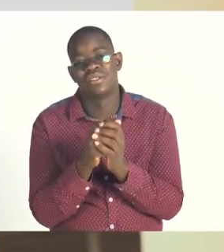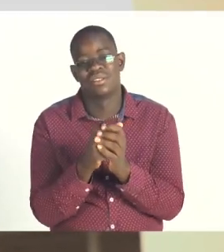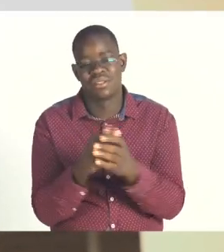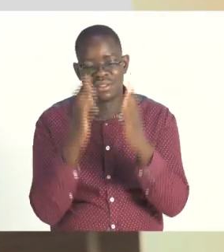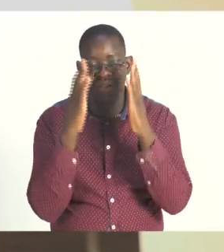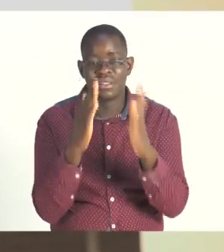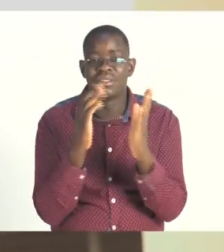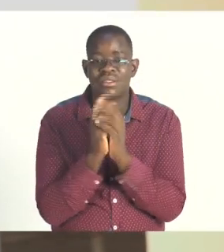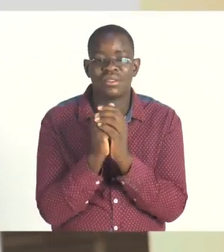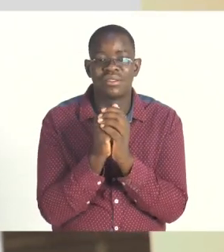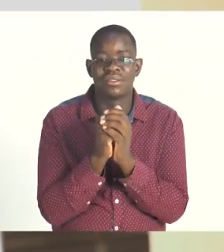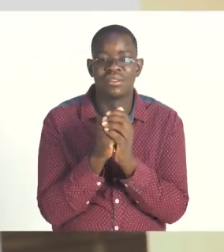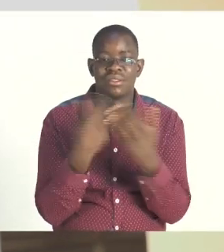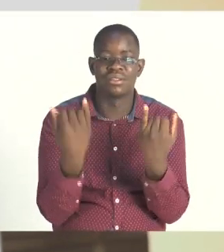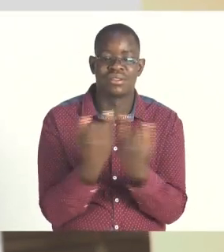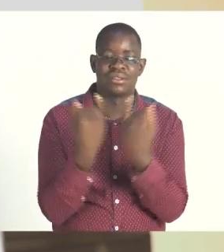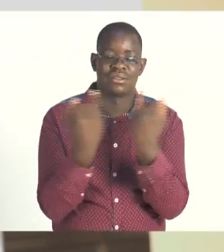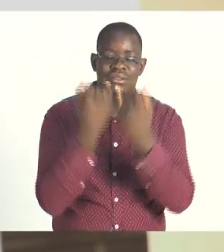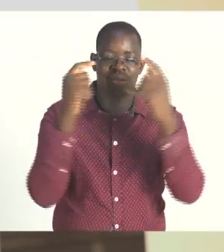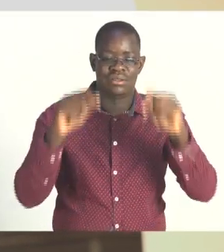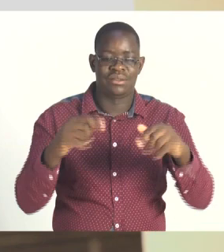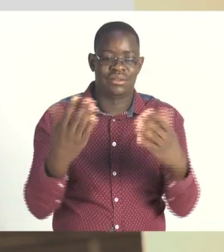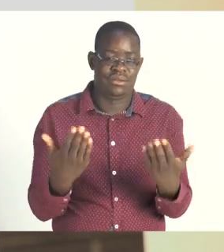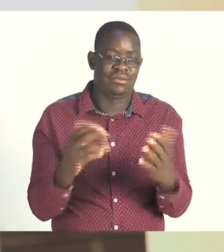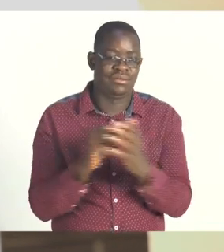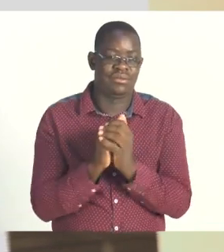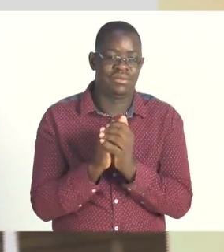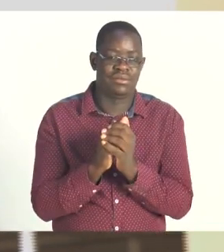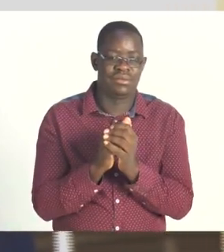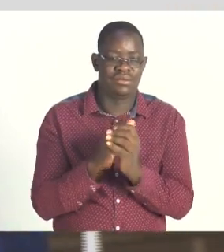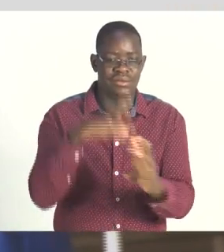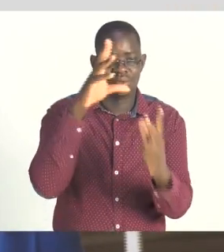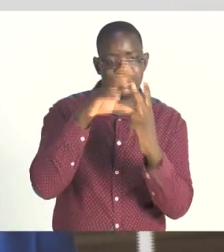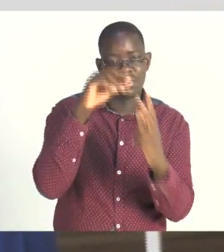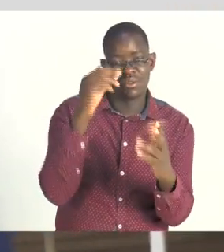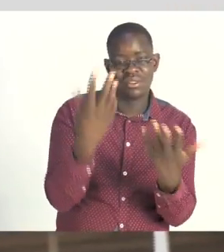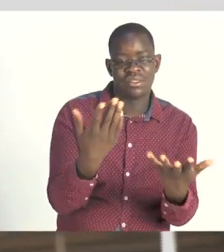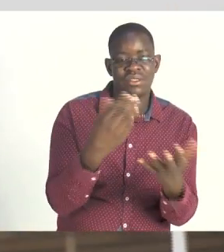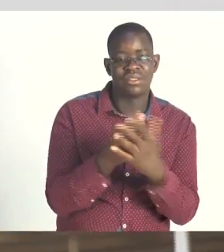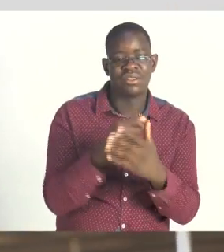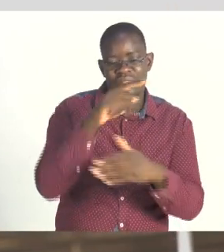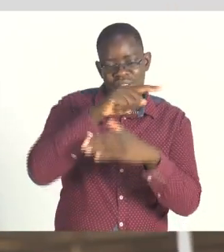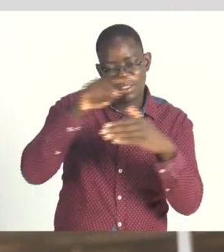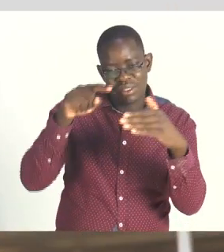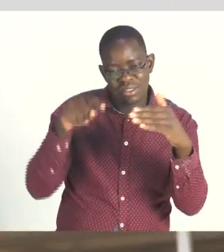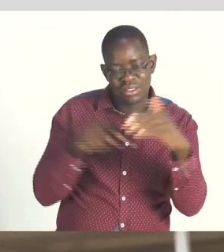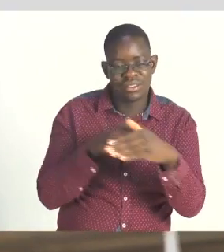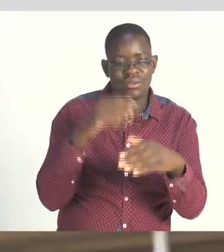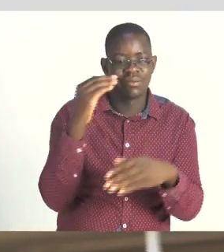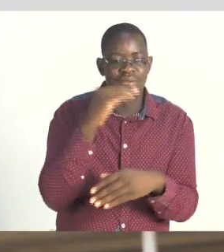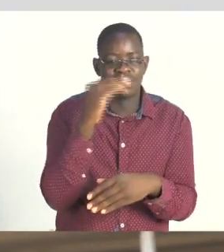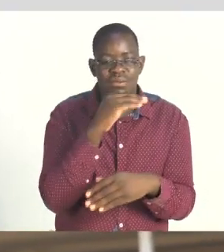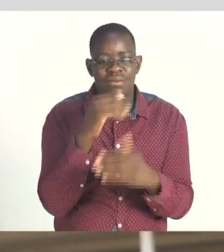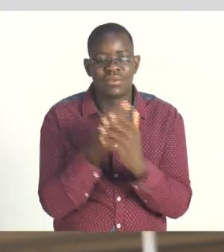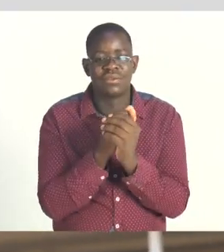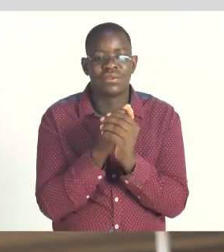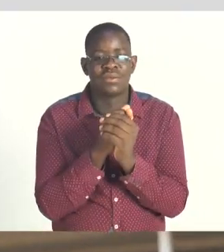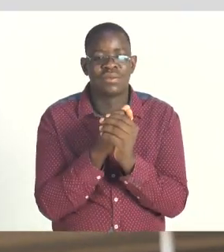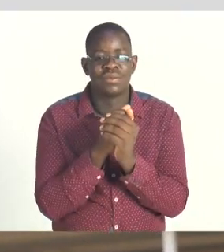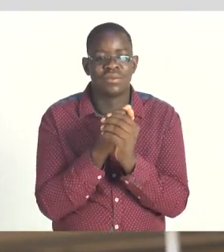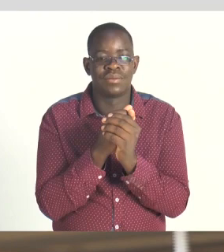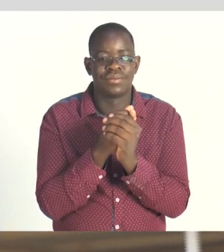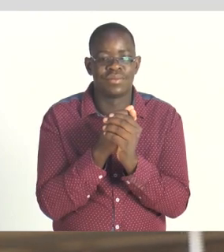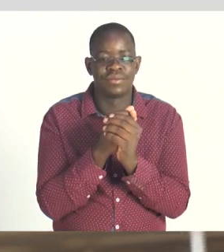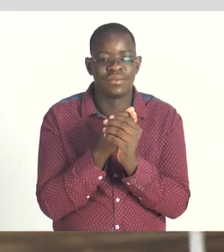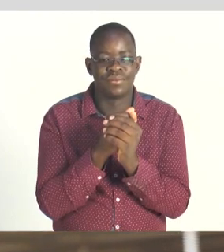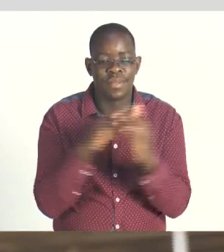around. You might actually enjoy it here. Learners, it is a fact that the intensive grazing system is the type that we use